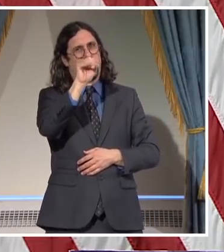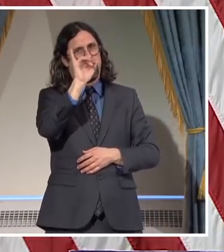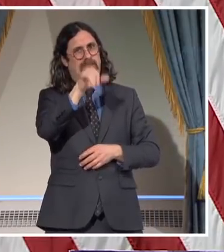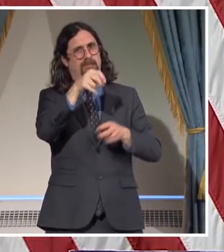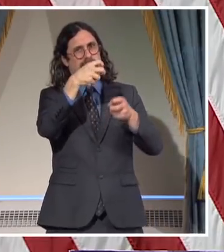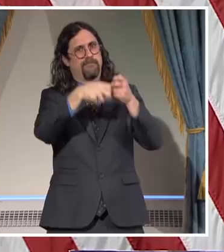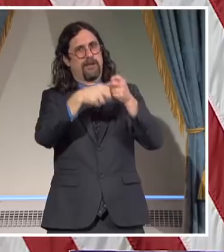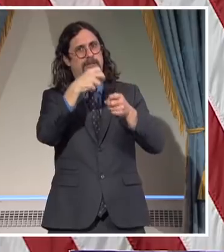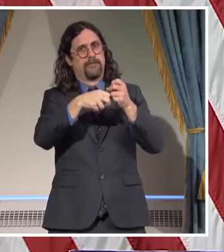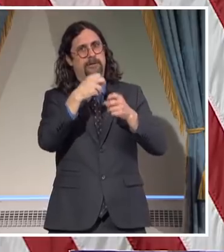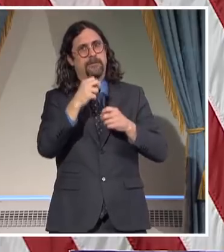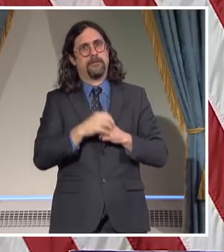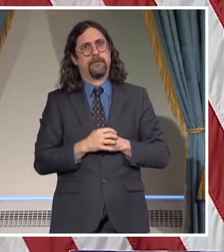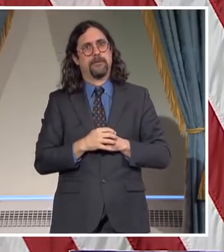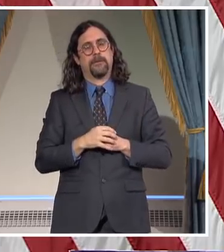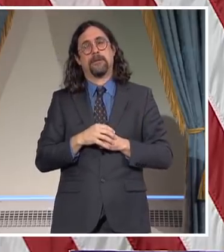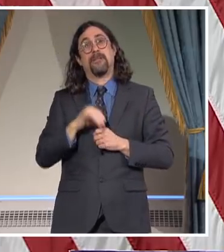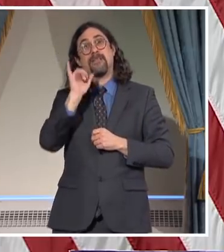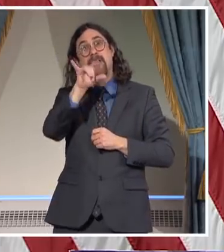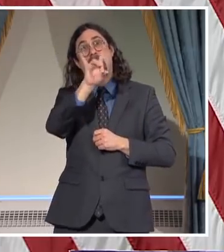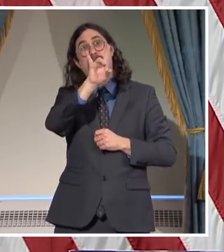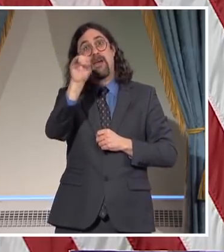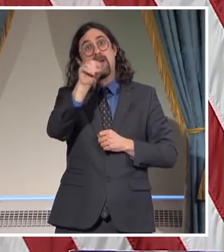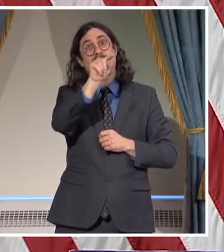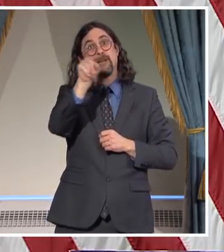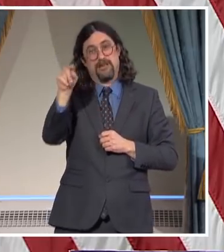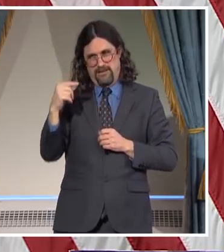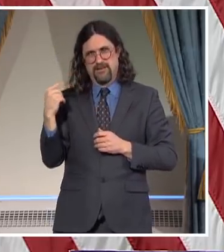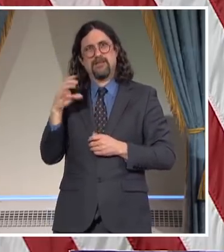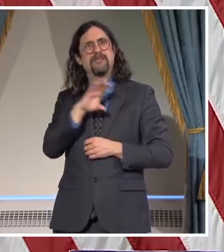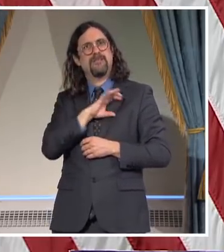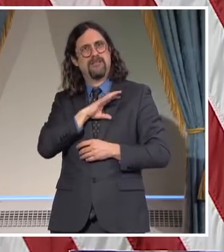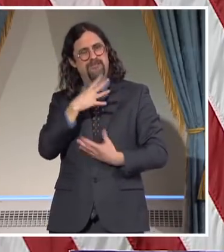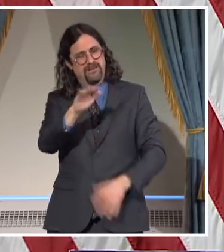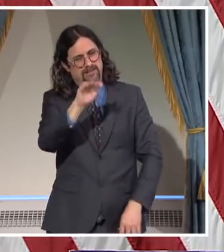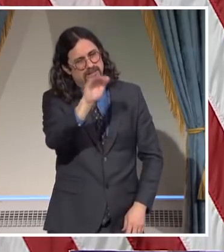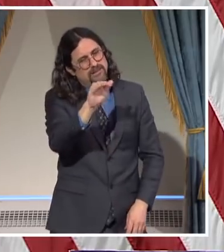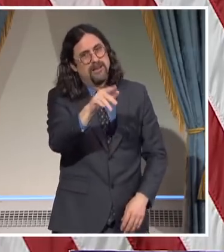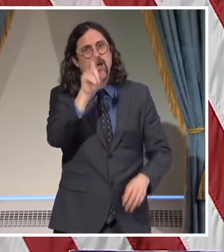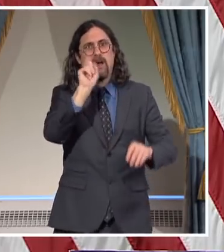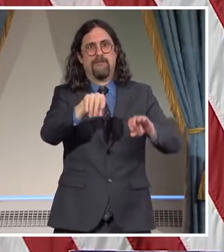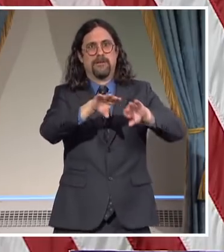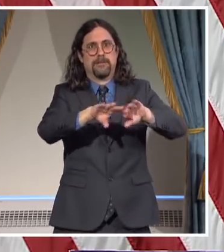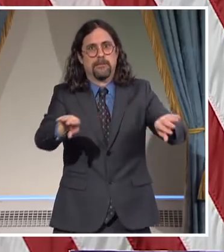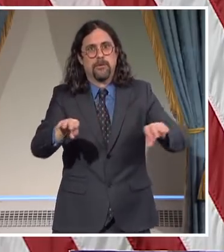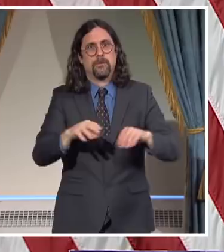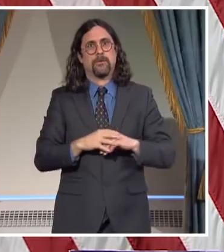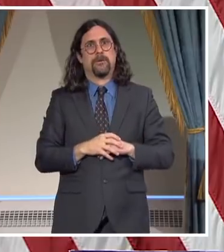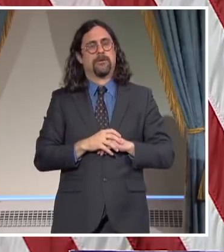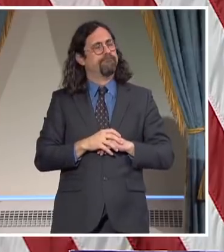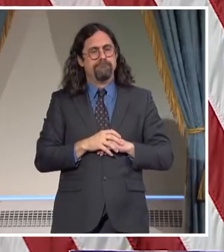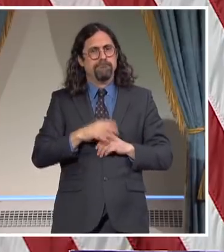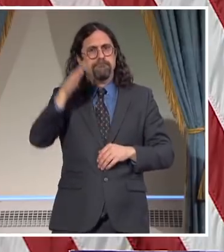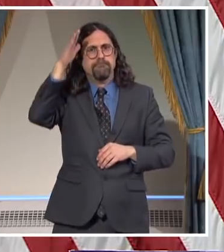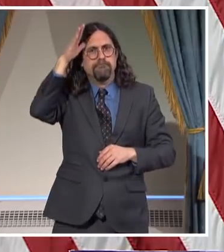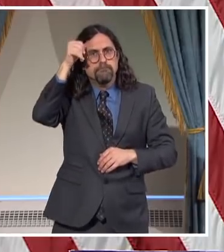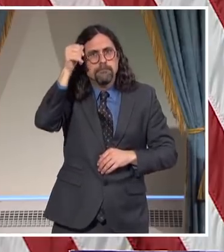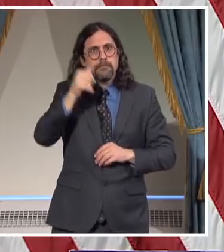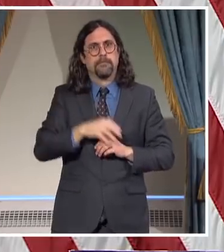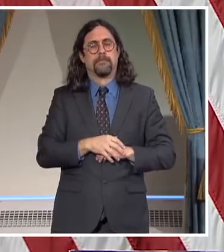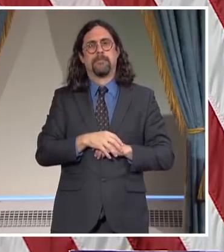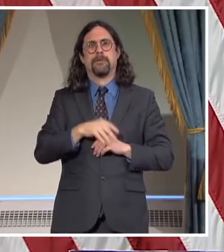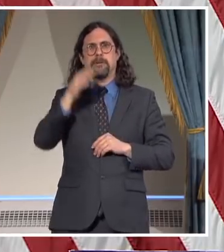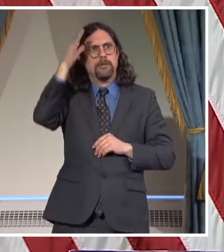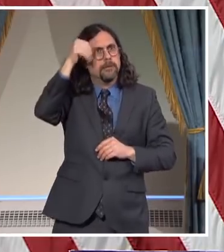they did not get the response they wanted. And so in those 80 locations, we are going to remove the basketball hoops and make it